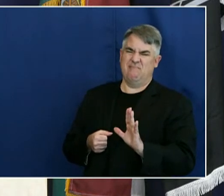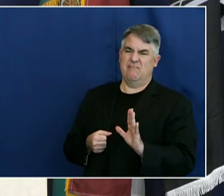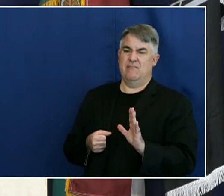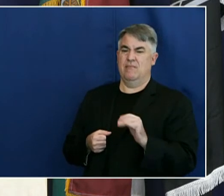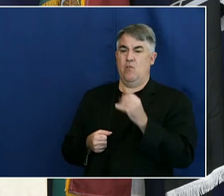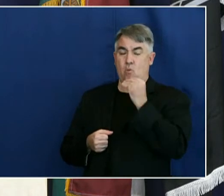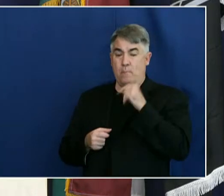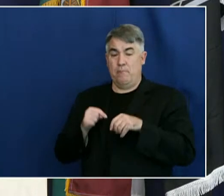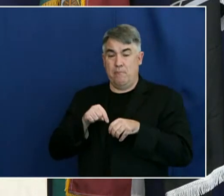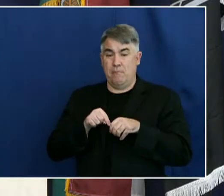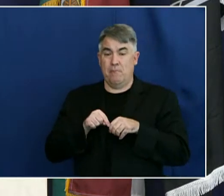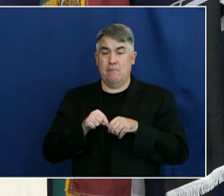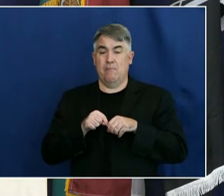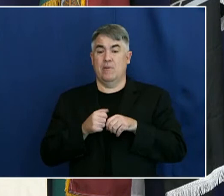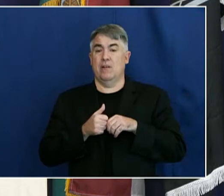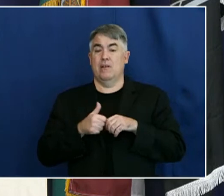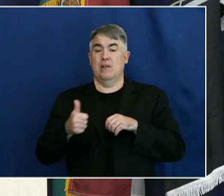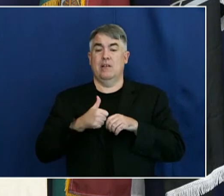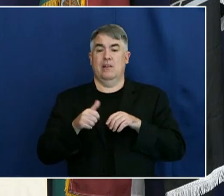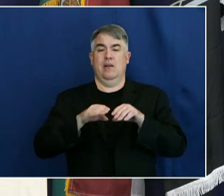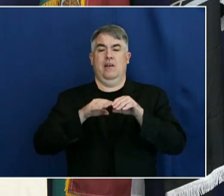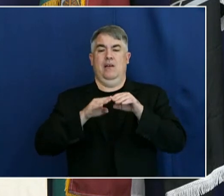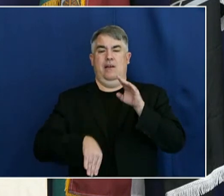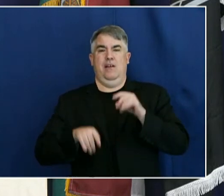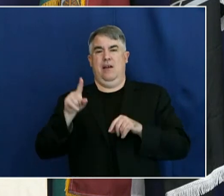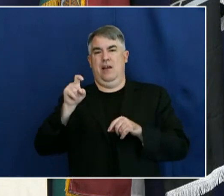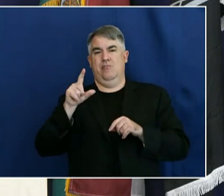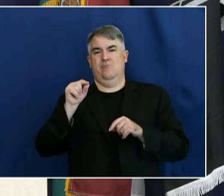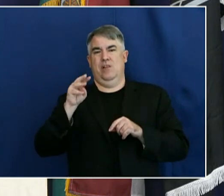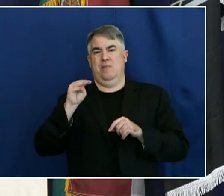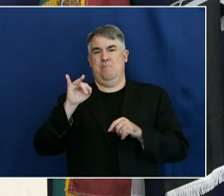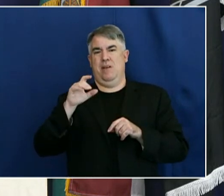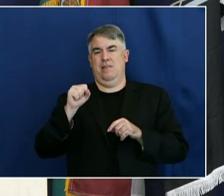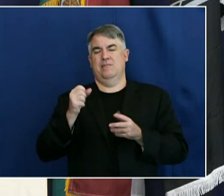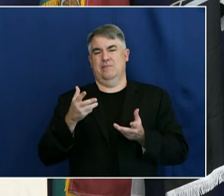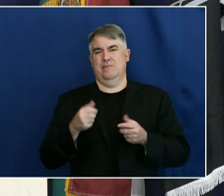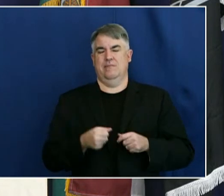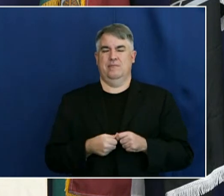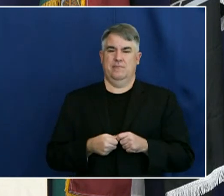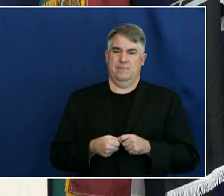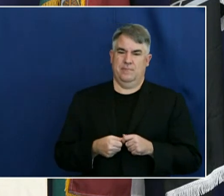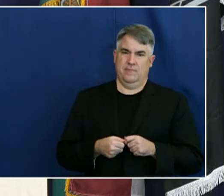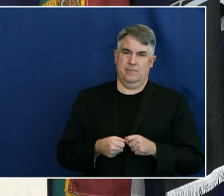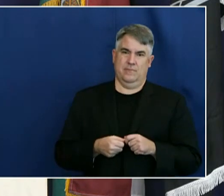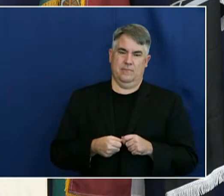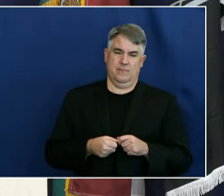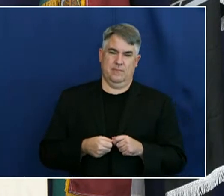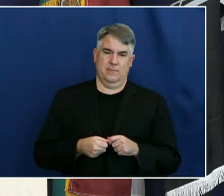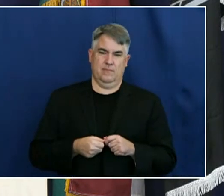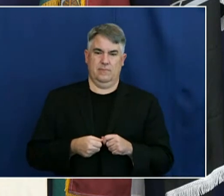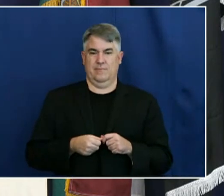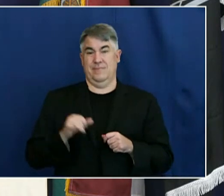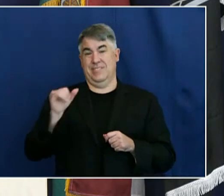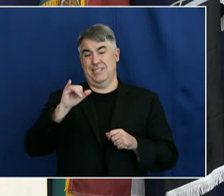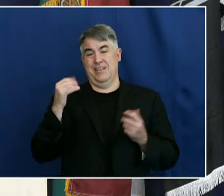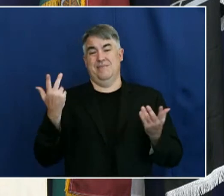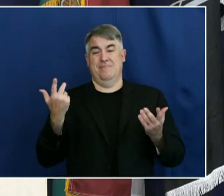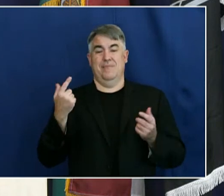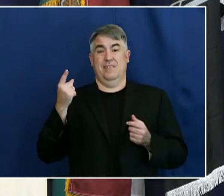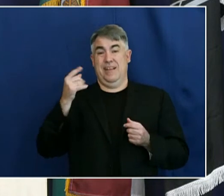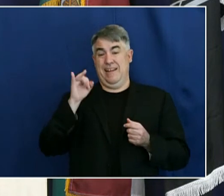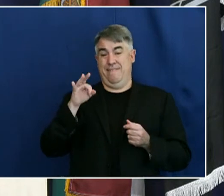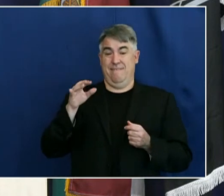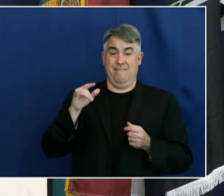it's encouraging Californians to avoid non-essential travel. And then it also is encouraging folks to self-quarantine for